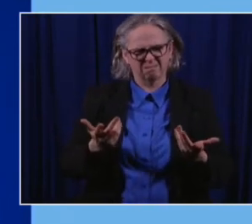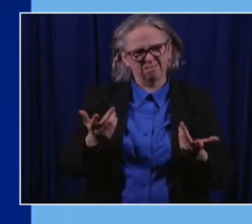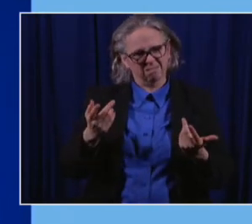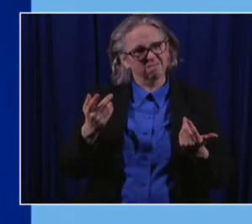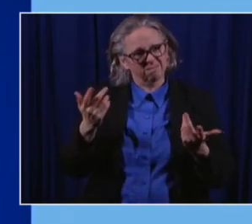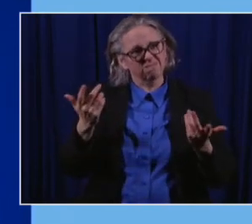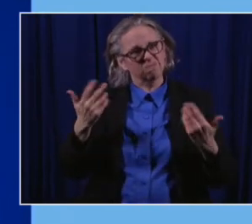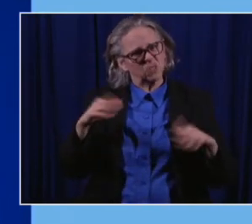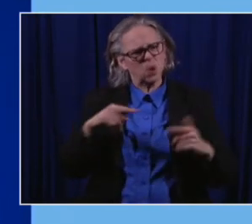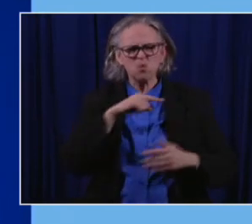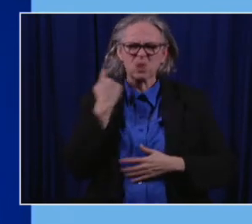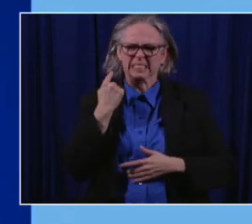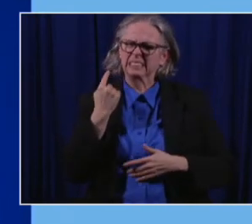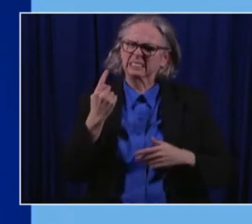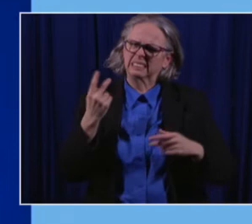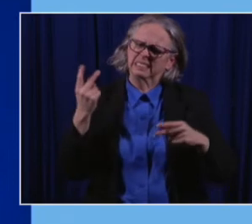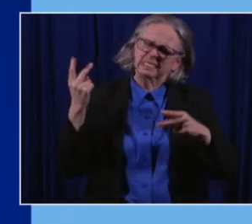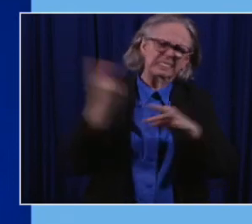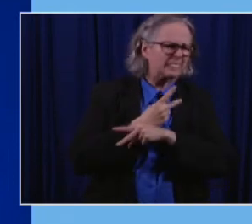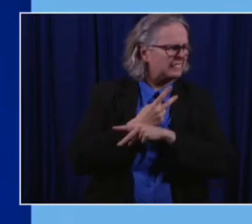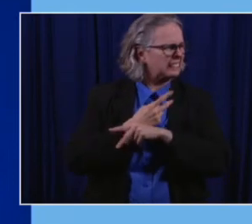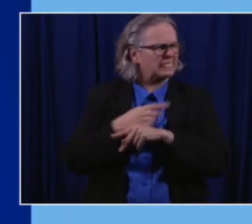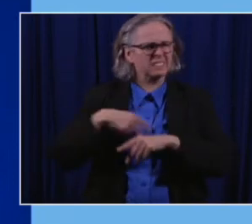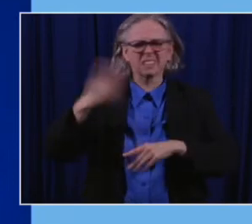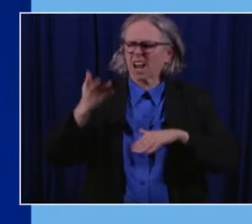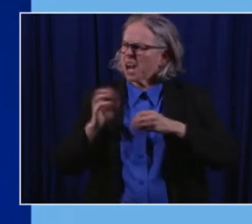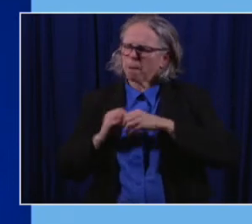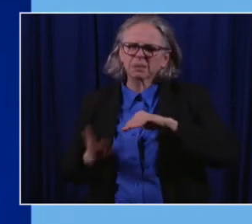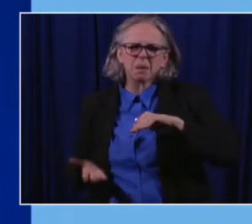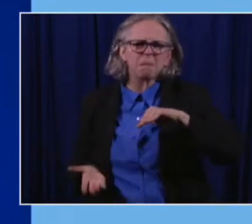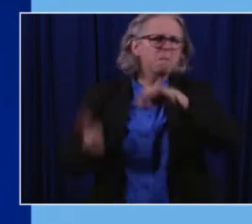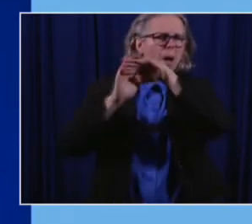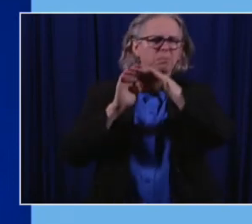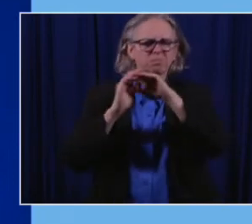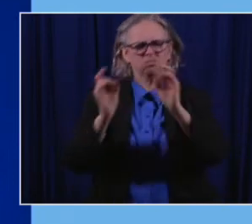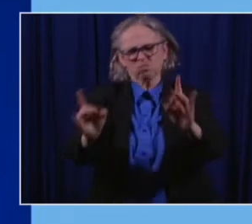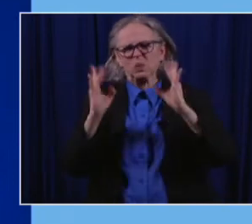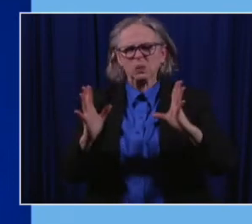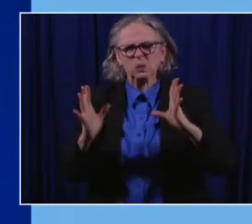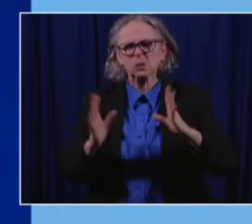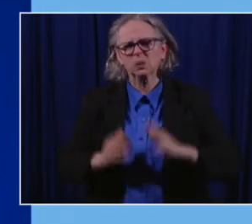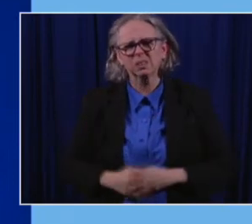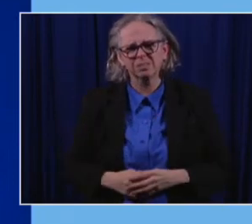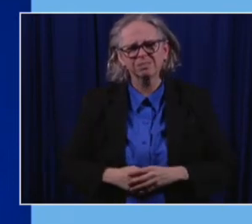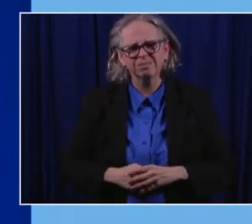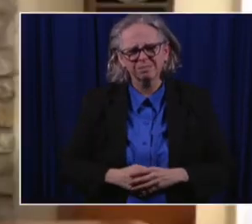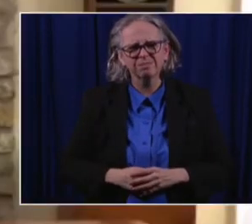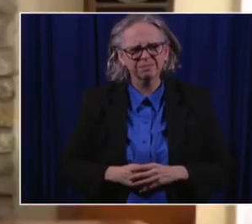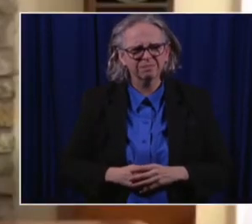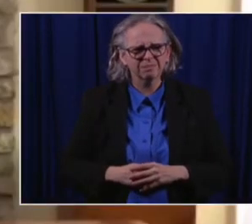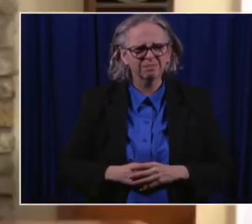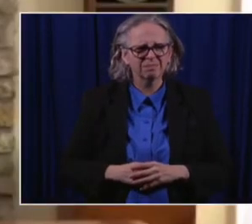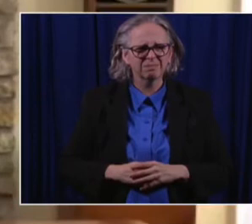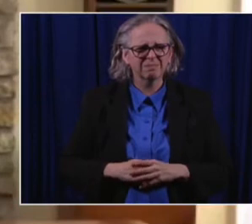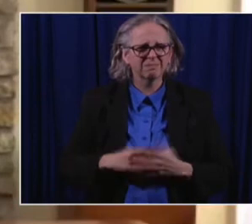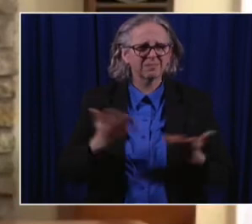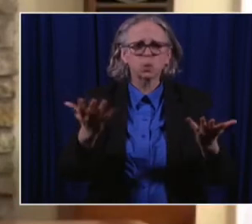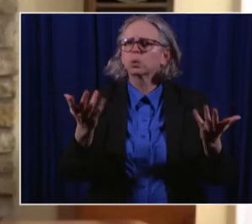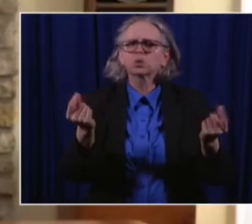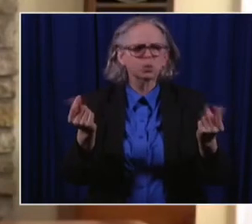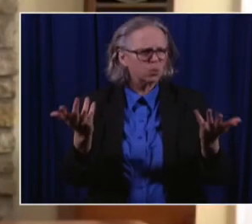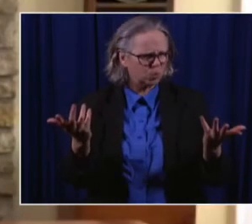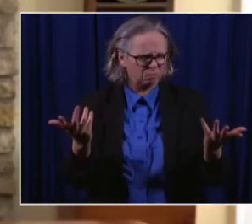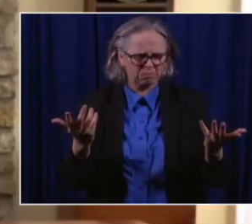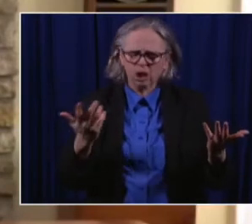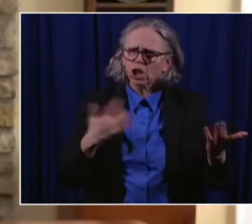so if you're looking at, where you need to be most concerned, that is probably the best indicator, because that tells